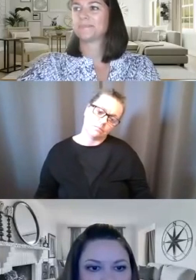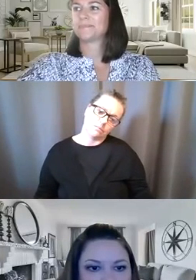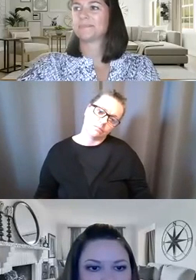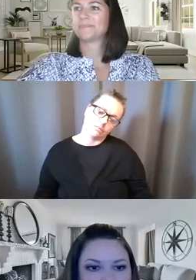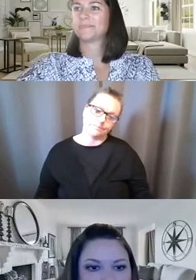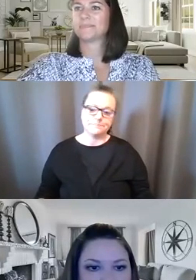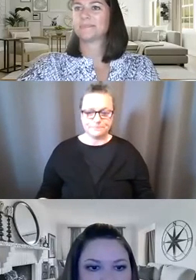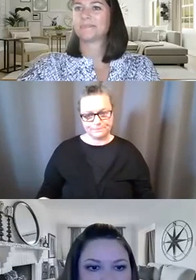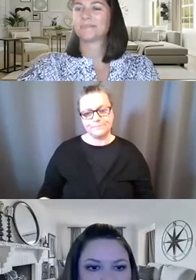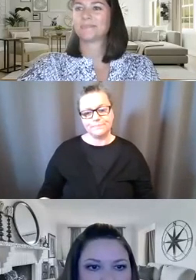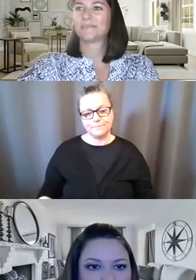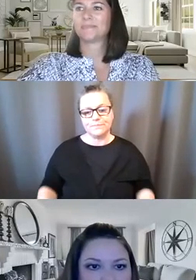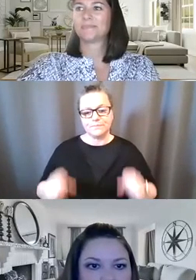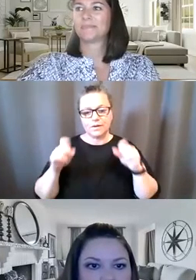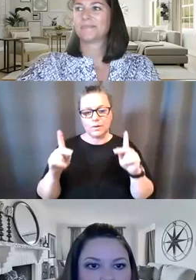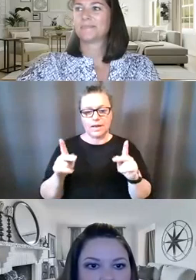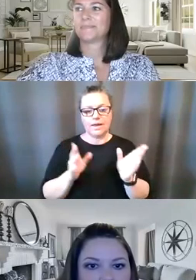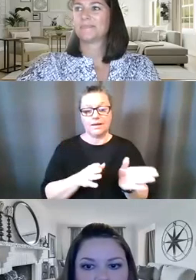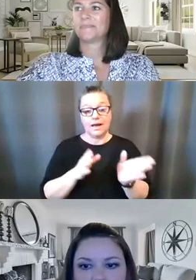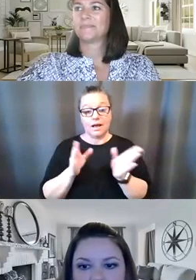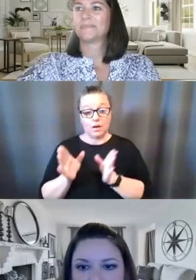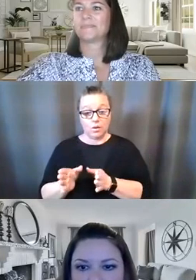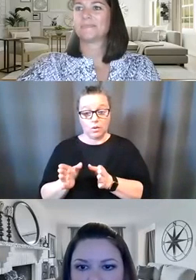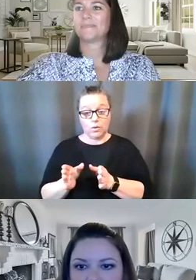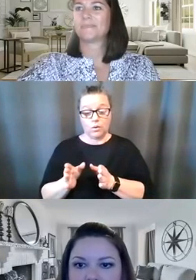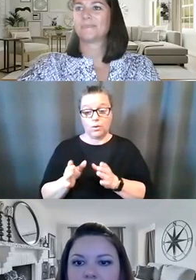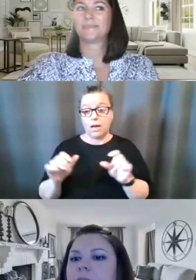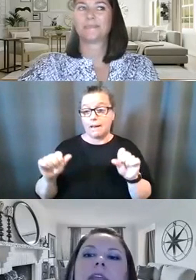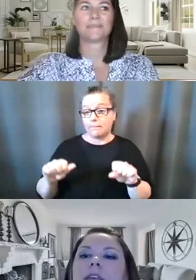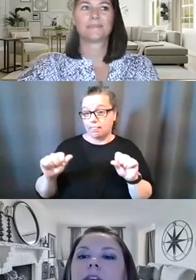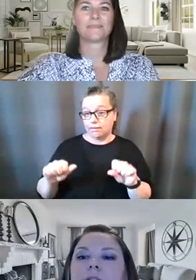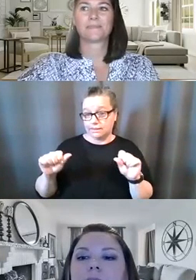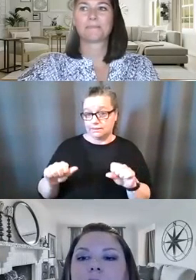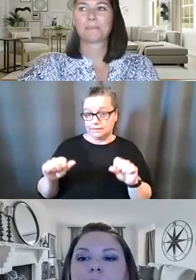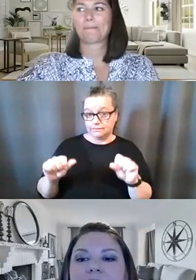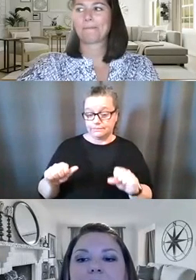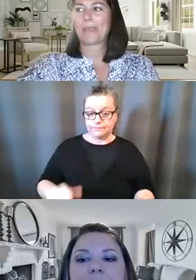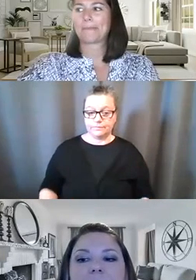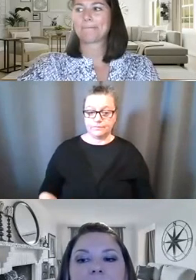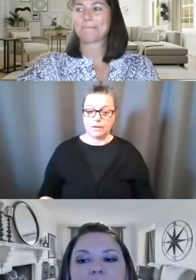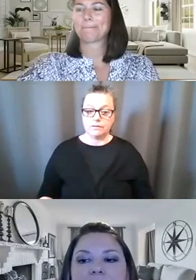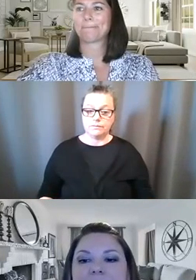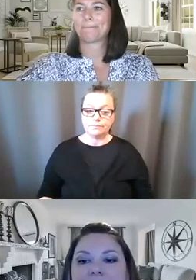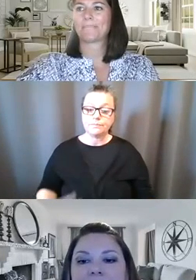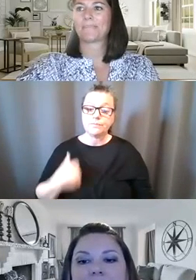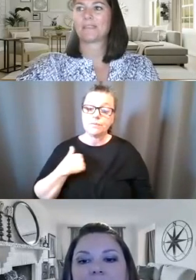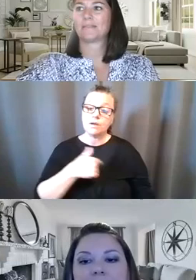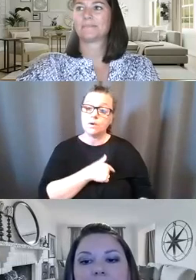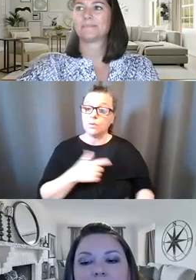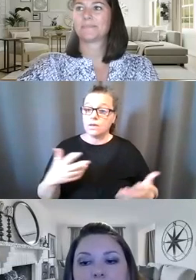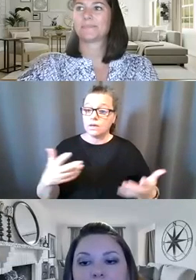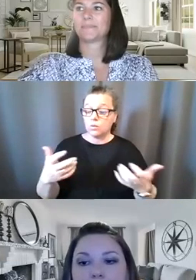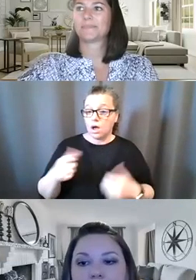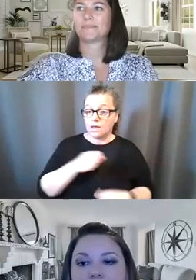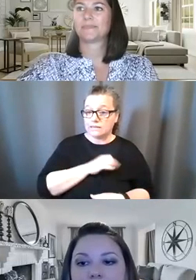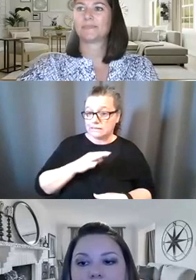All right, let's move on to ability. We want staff to be able to say they are able